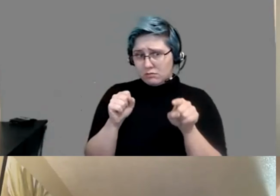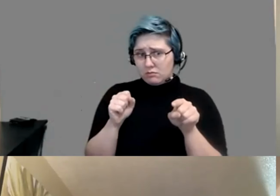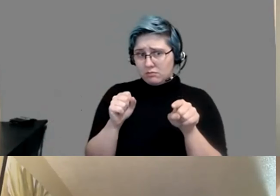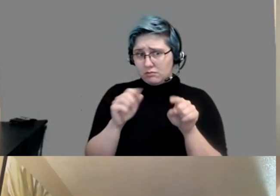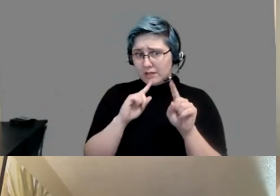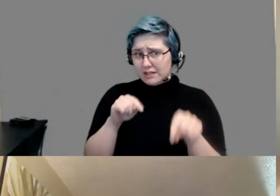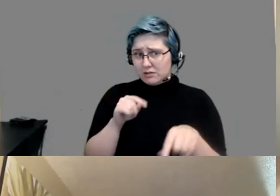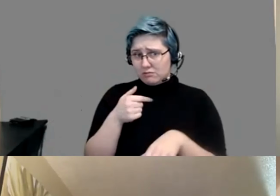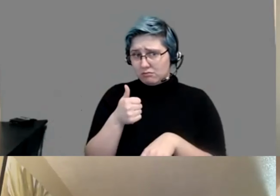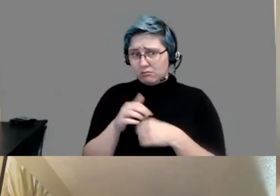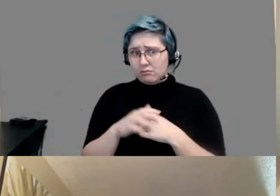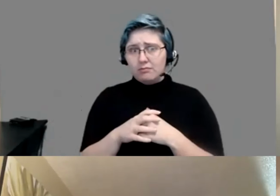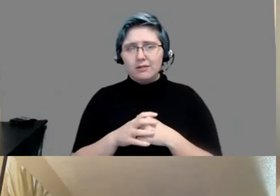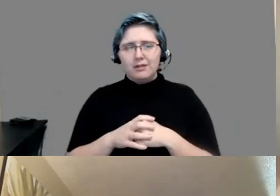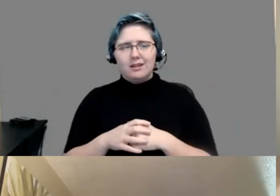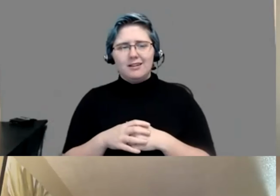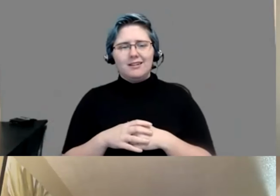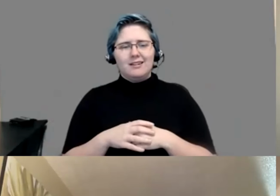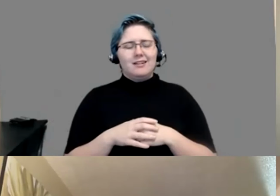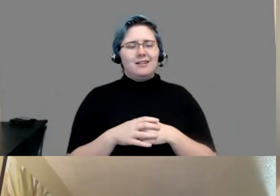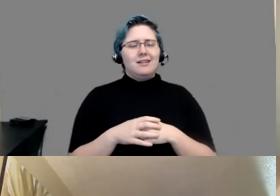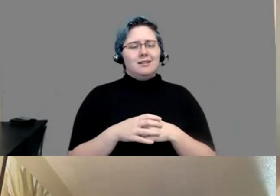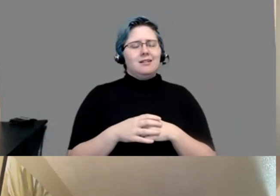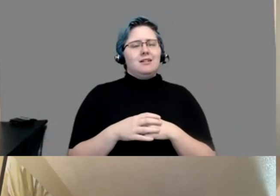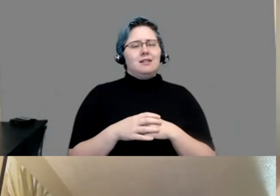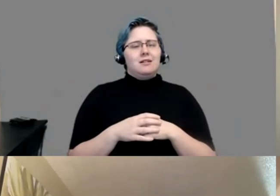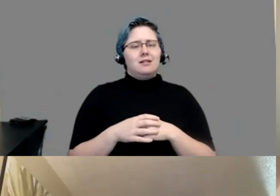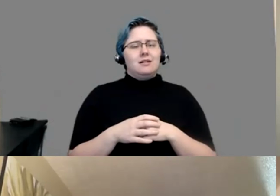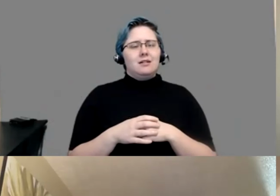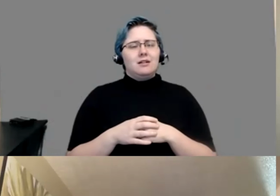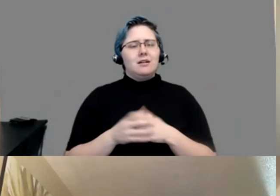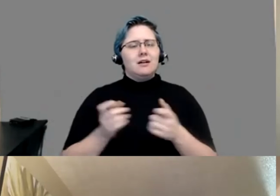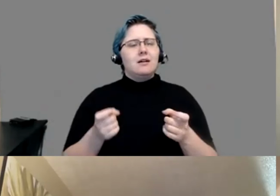that one? It gives me